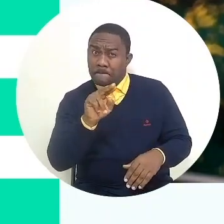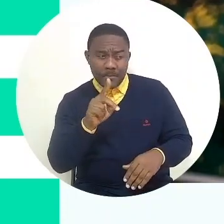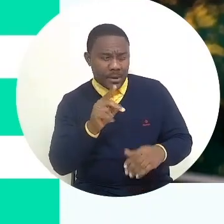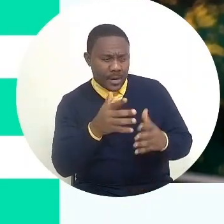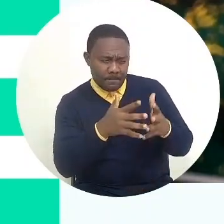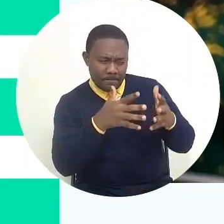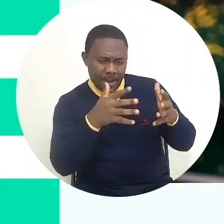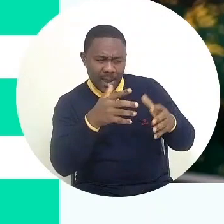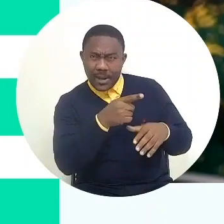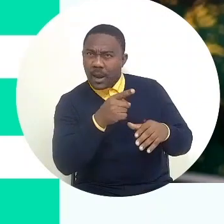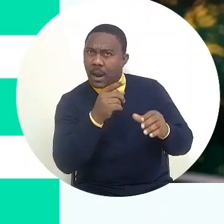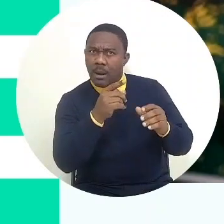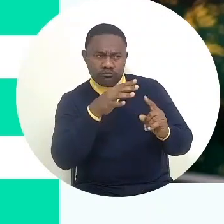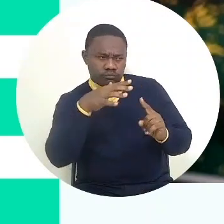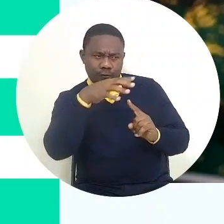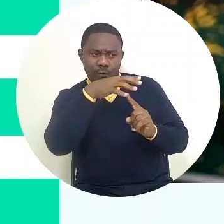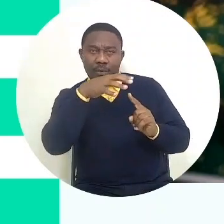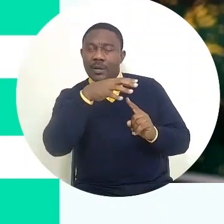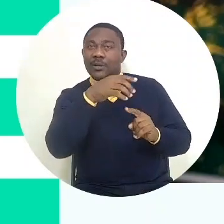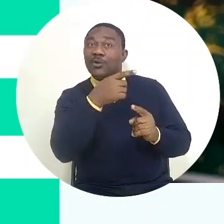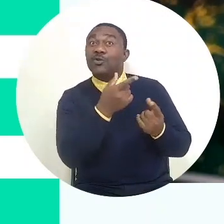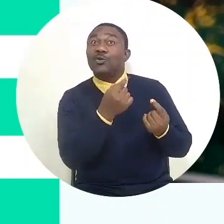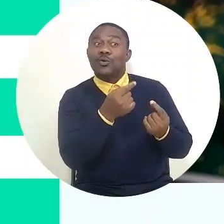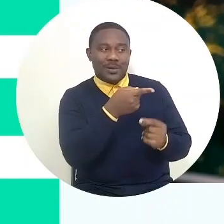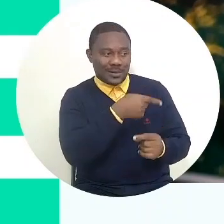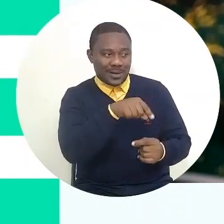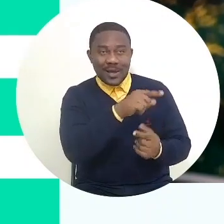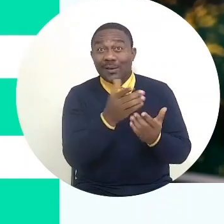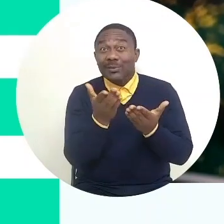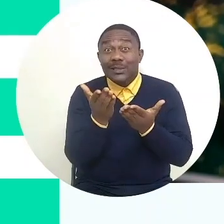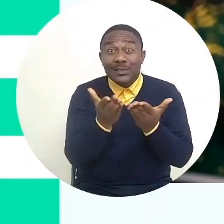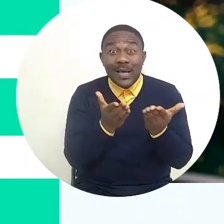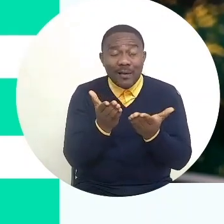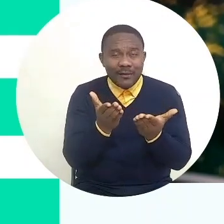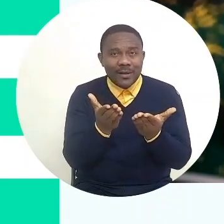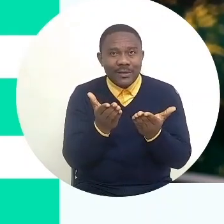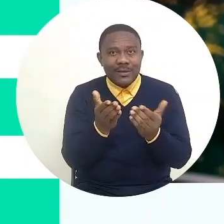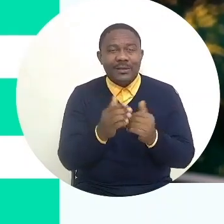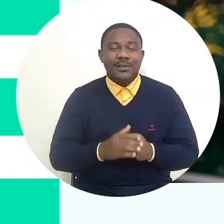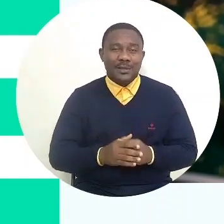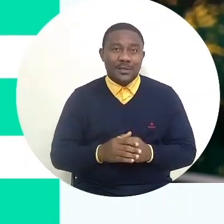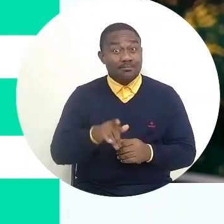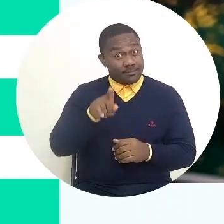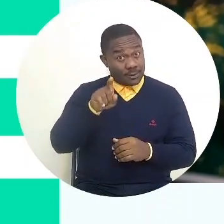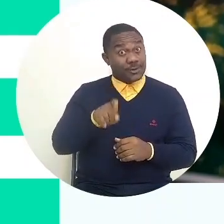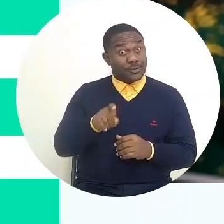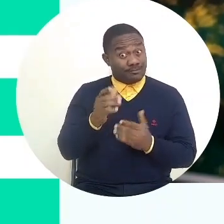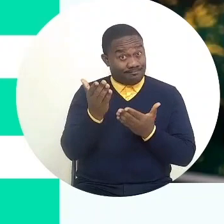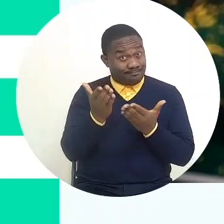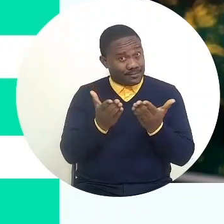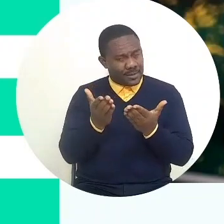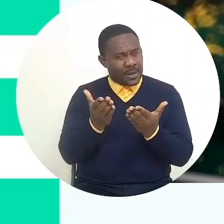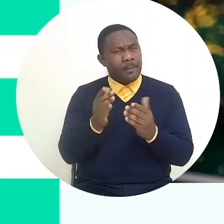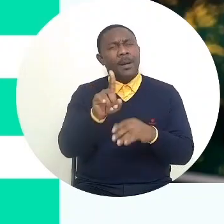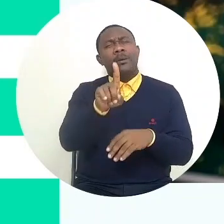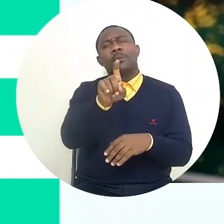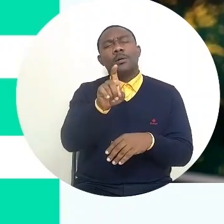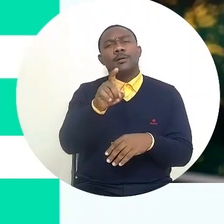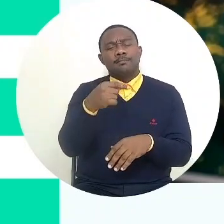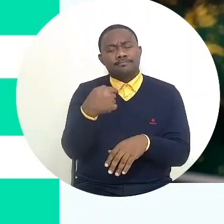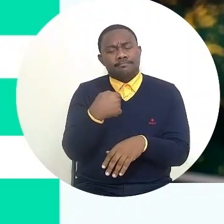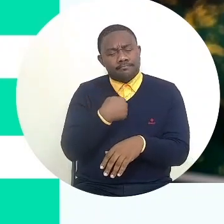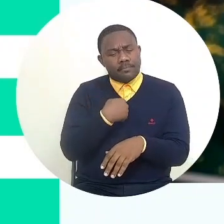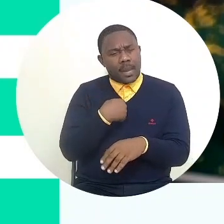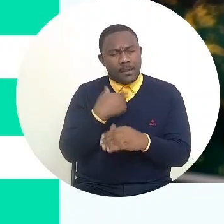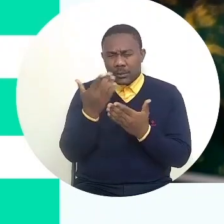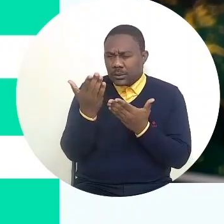they can. So if your gift is not serving humanity, then you are doing it wrong. So the S in purpose, how will I serve people?